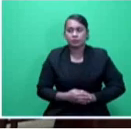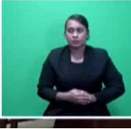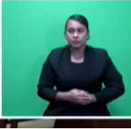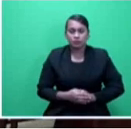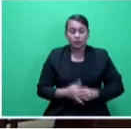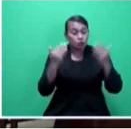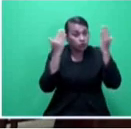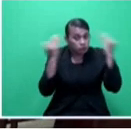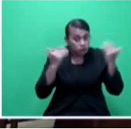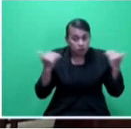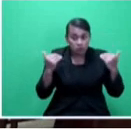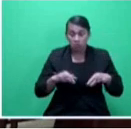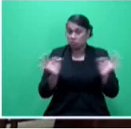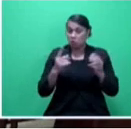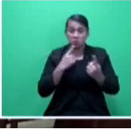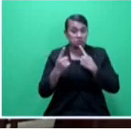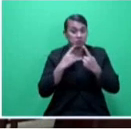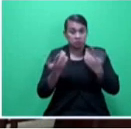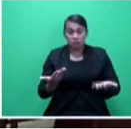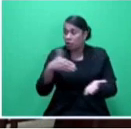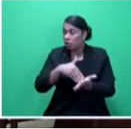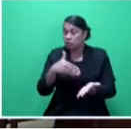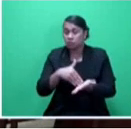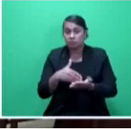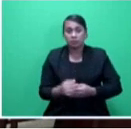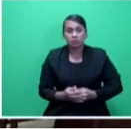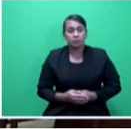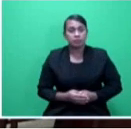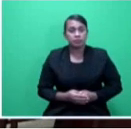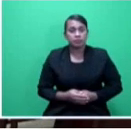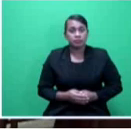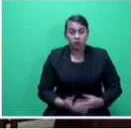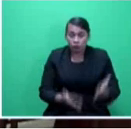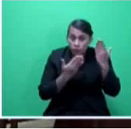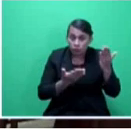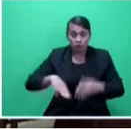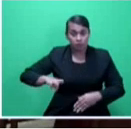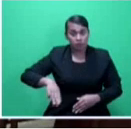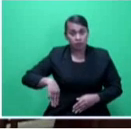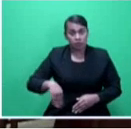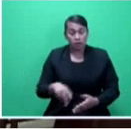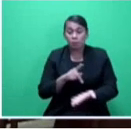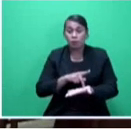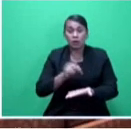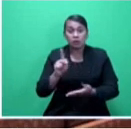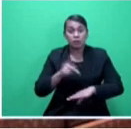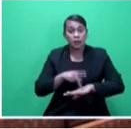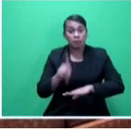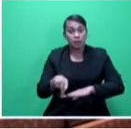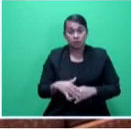to make. Thank you. Honourable members, Parliament will now vote to